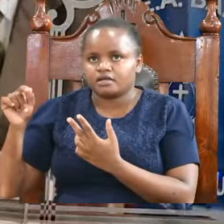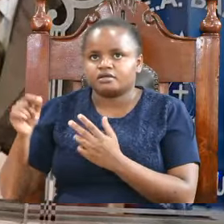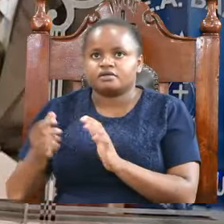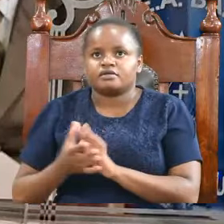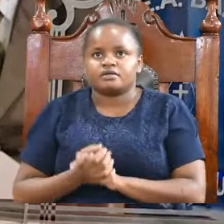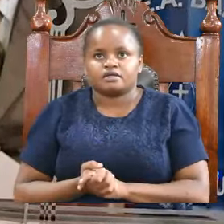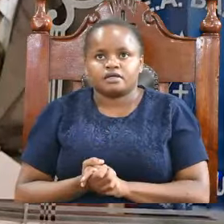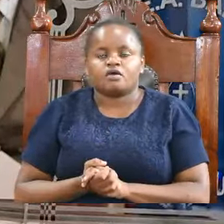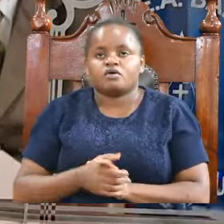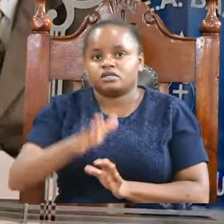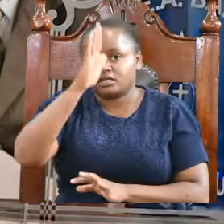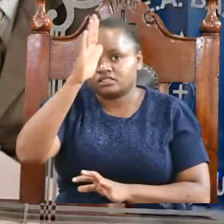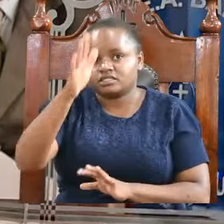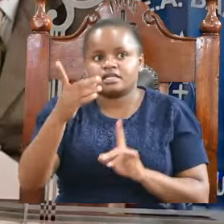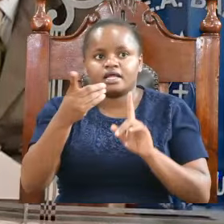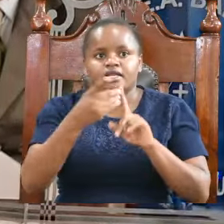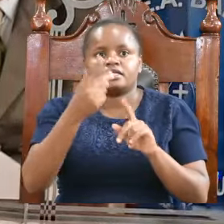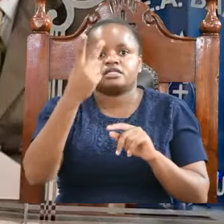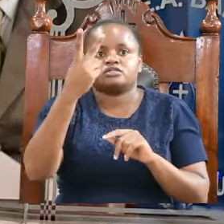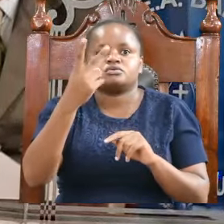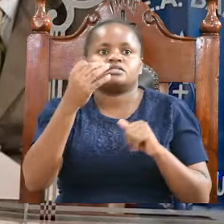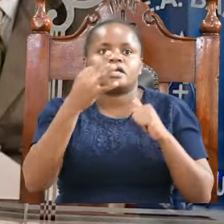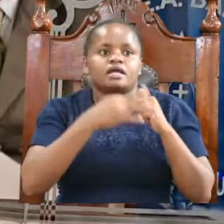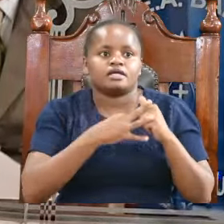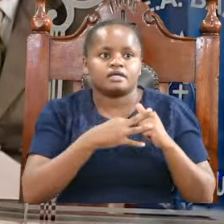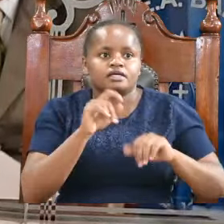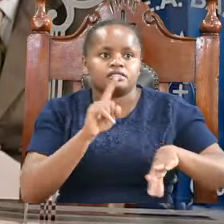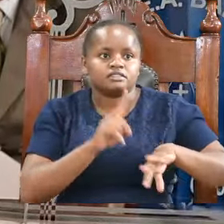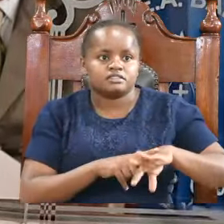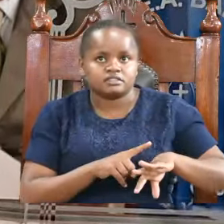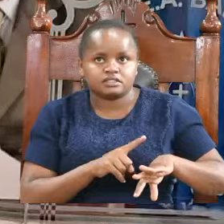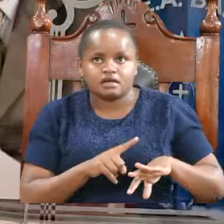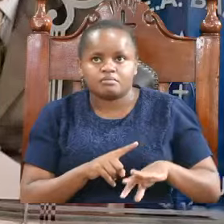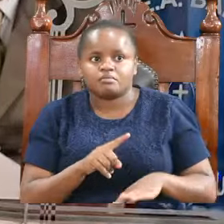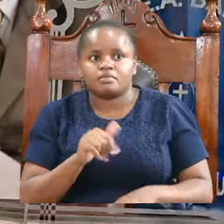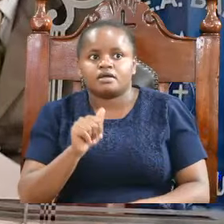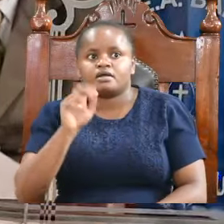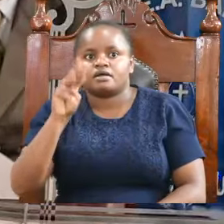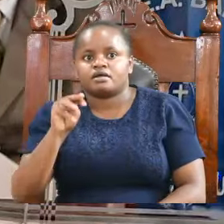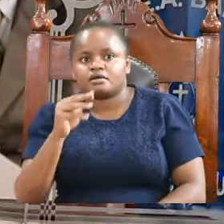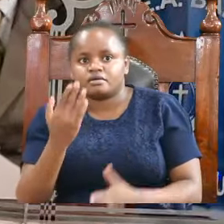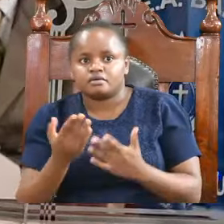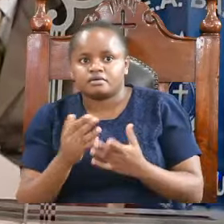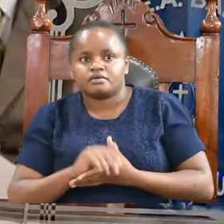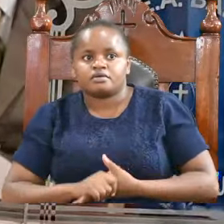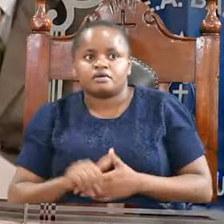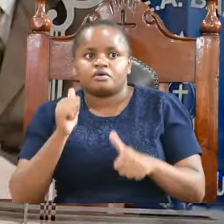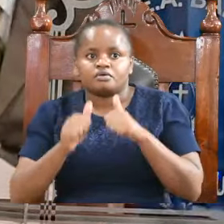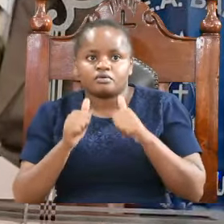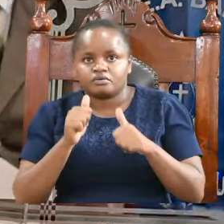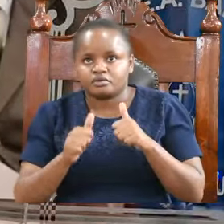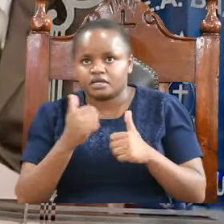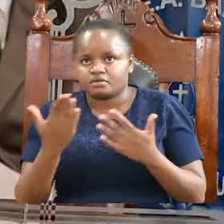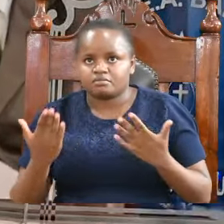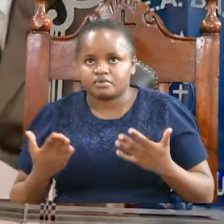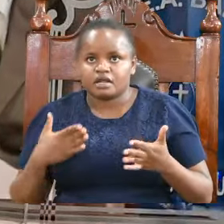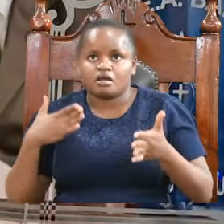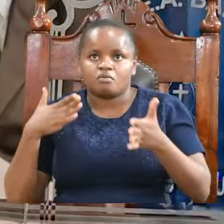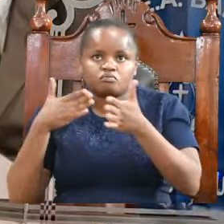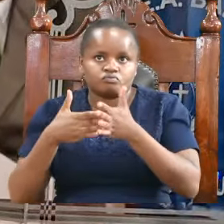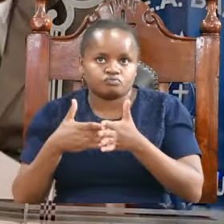the 28th April 2024, at 9 a.m., unless something occurs which may reasonably impede